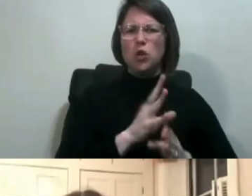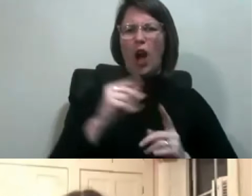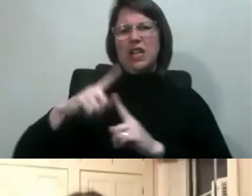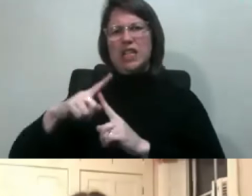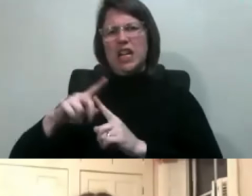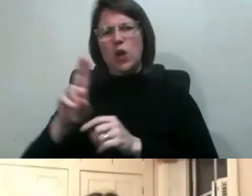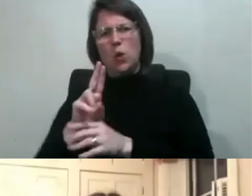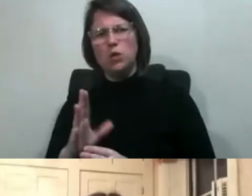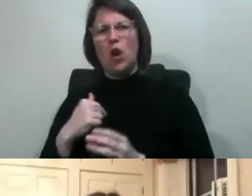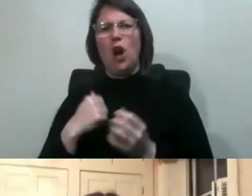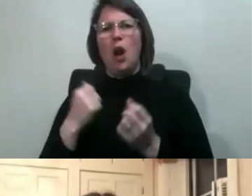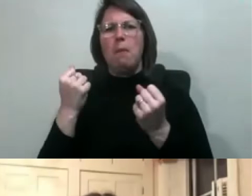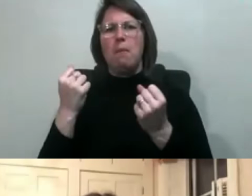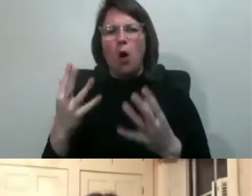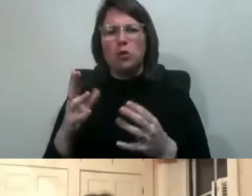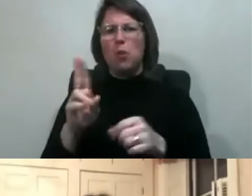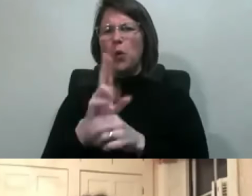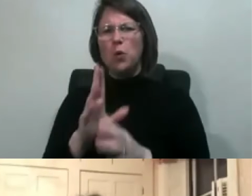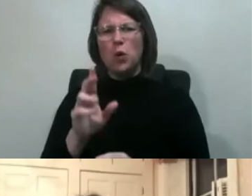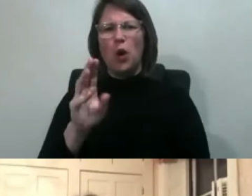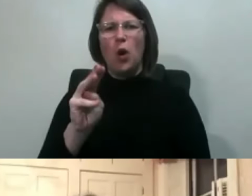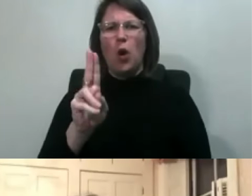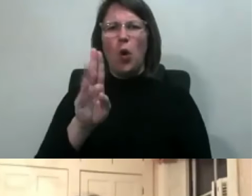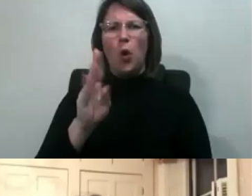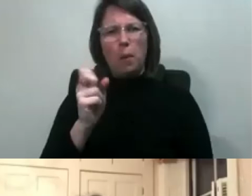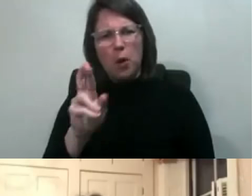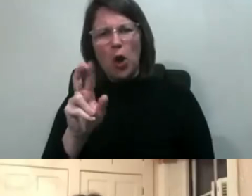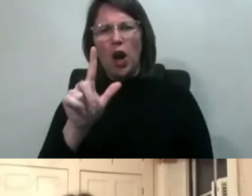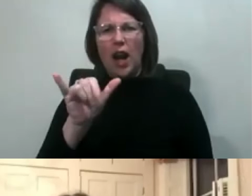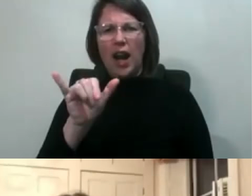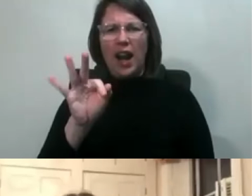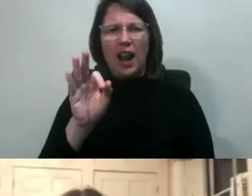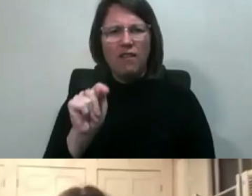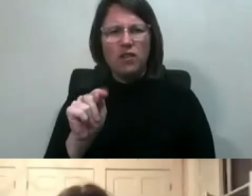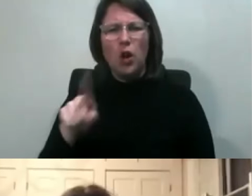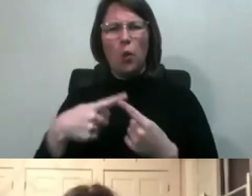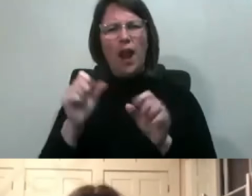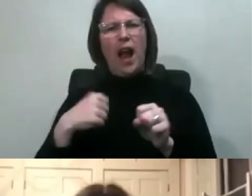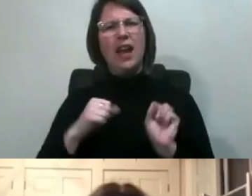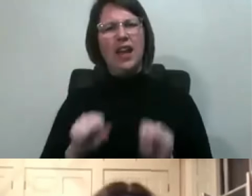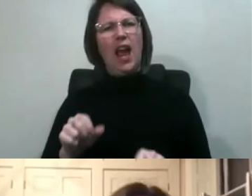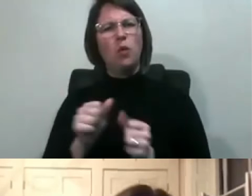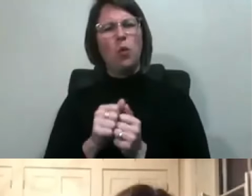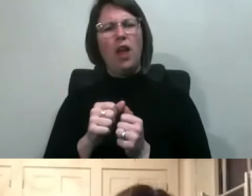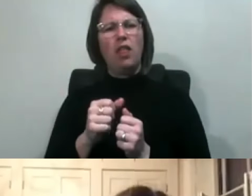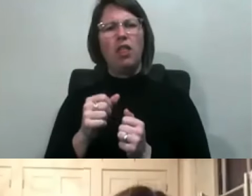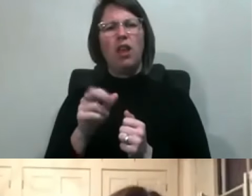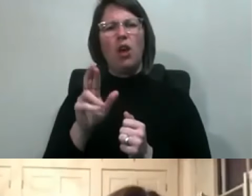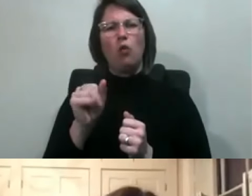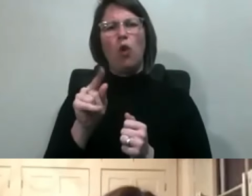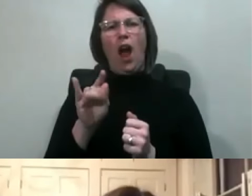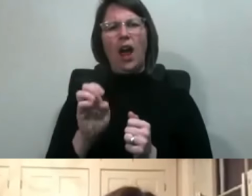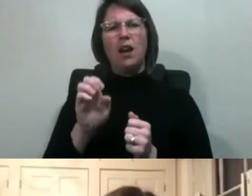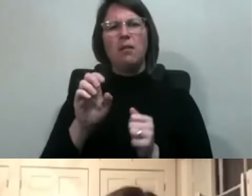multiple user Uber Lyft when I have the chance with the ride pilot. And I just worry that